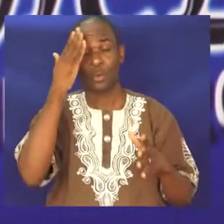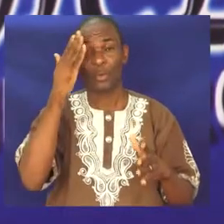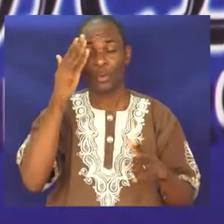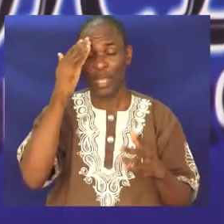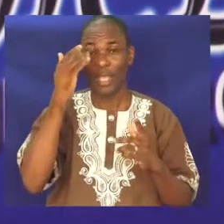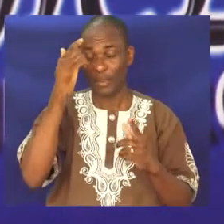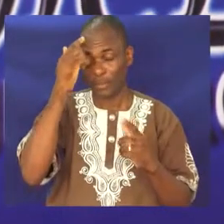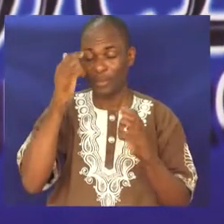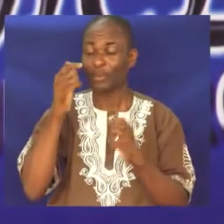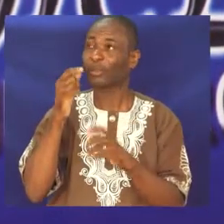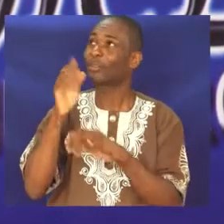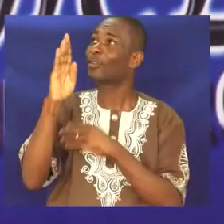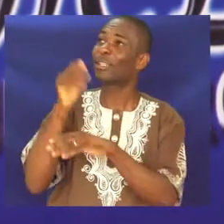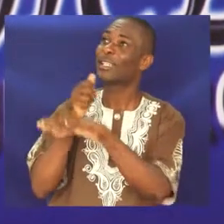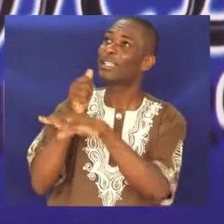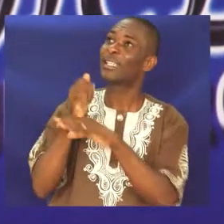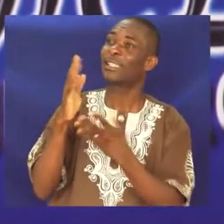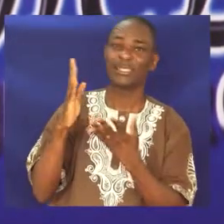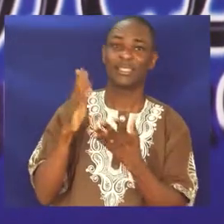making just one attempt